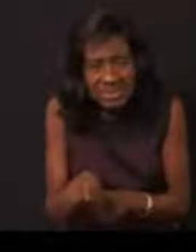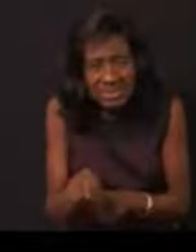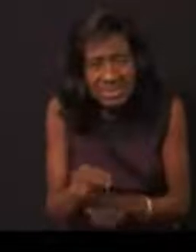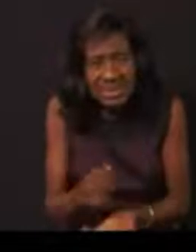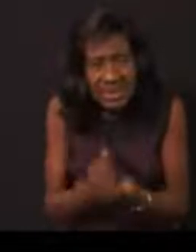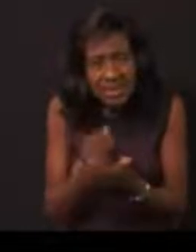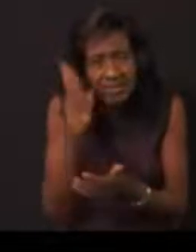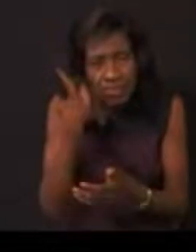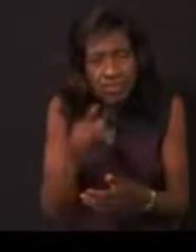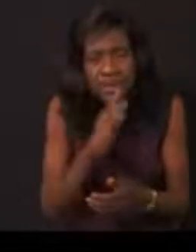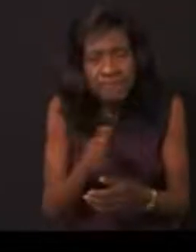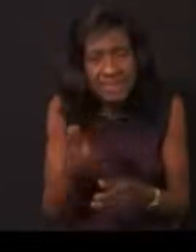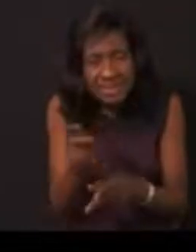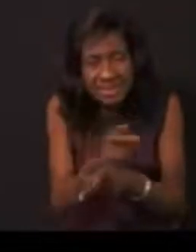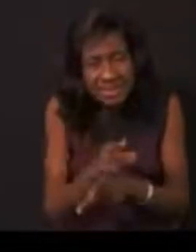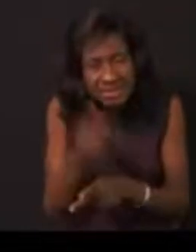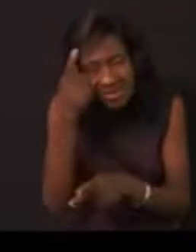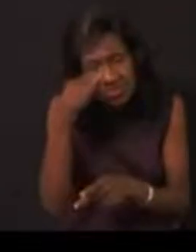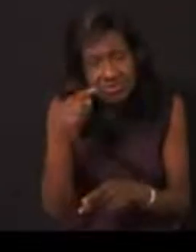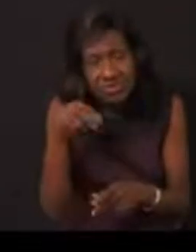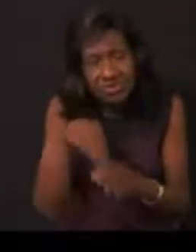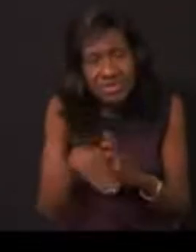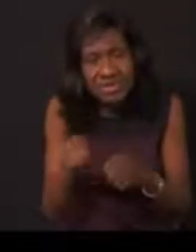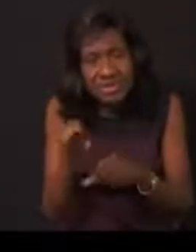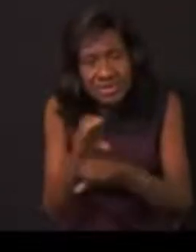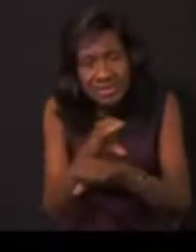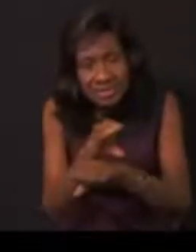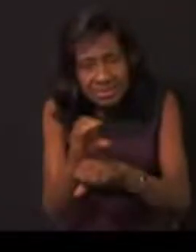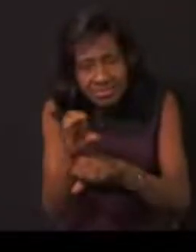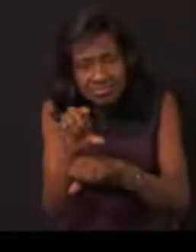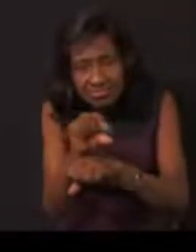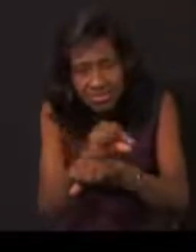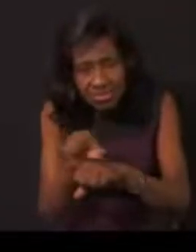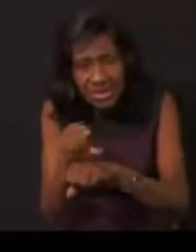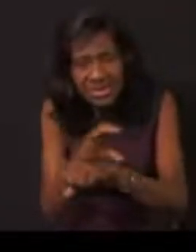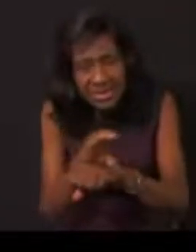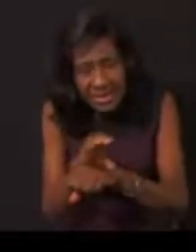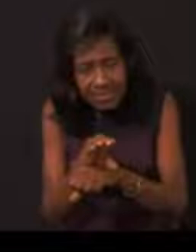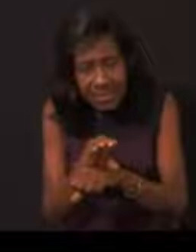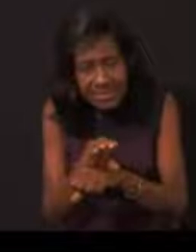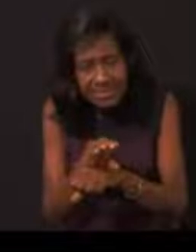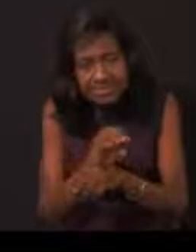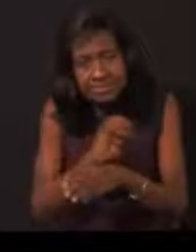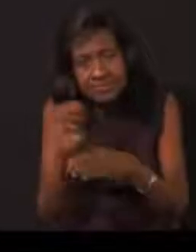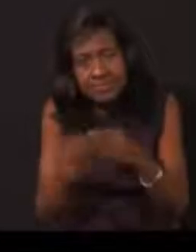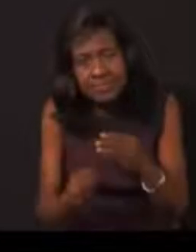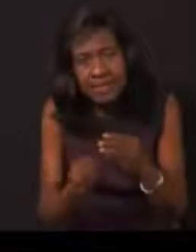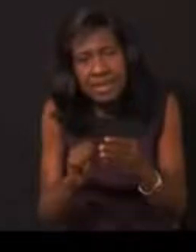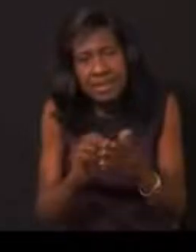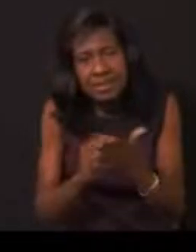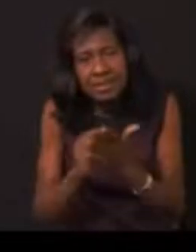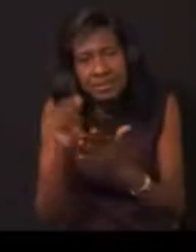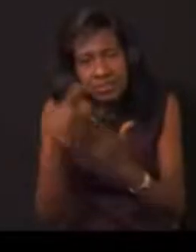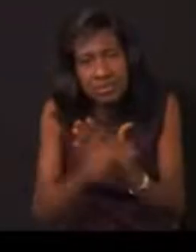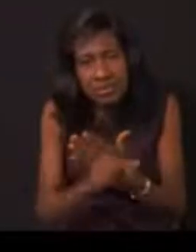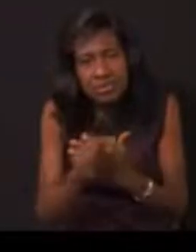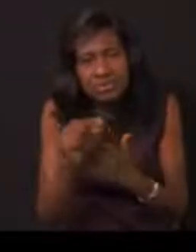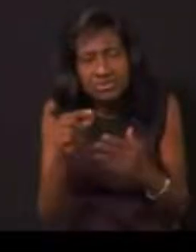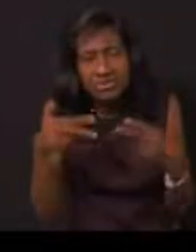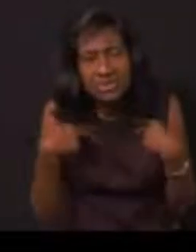Cayman. In terms of health sector workforce, at the end of August, there were approximately